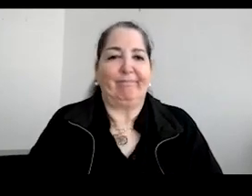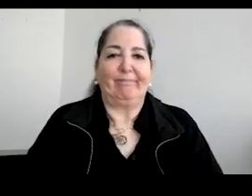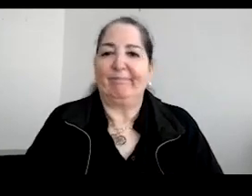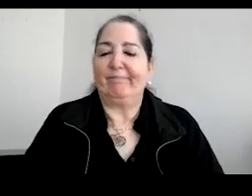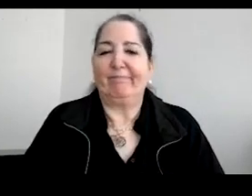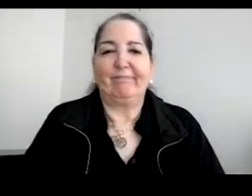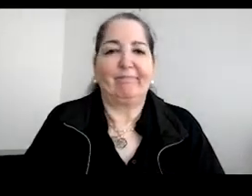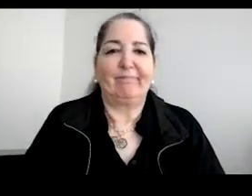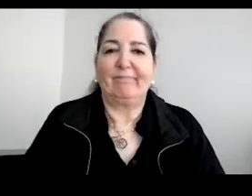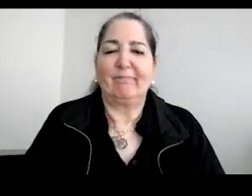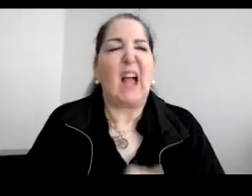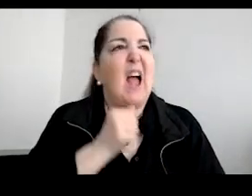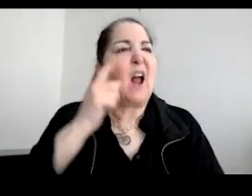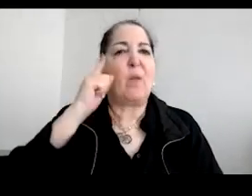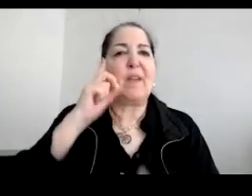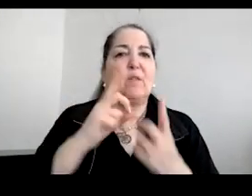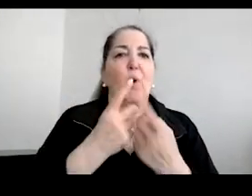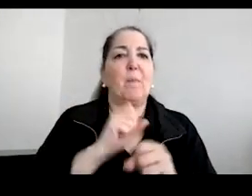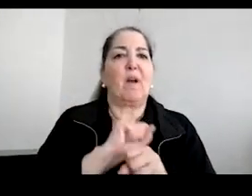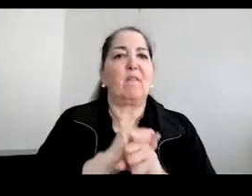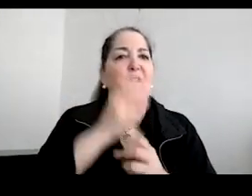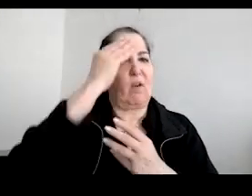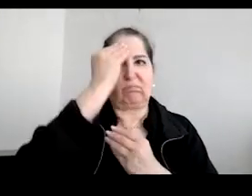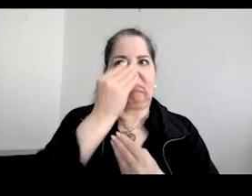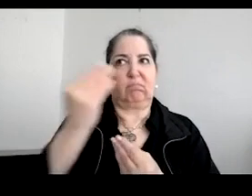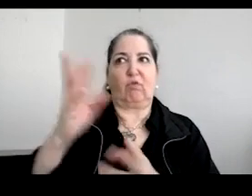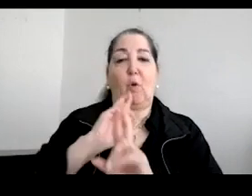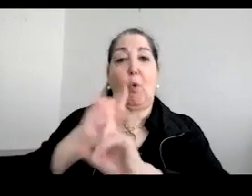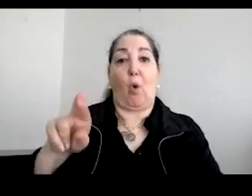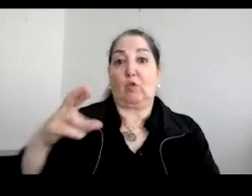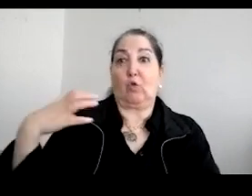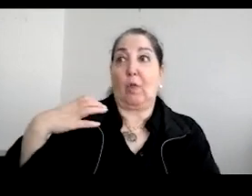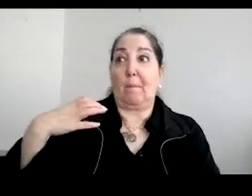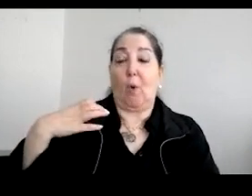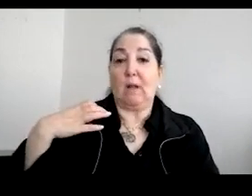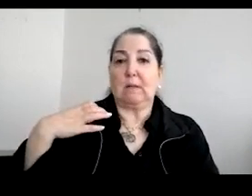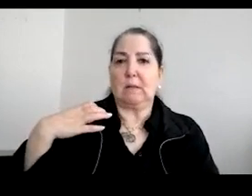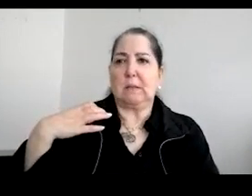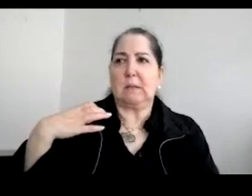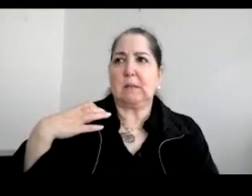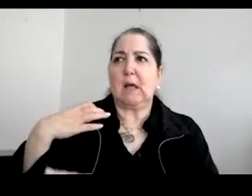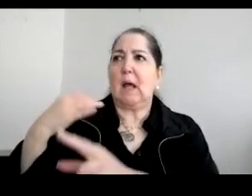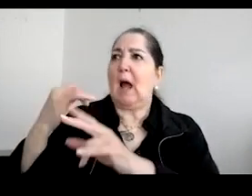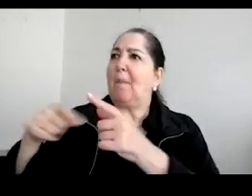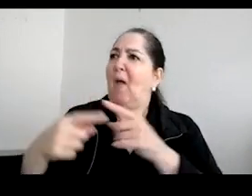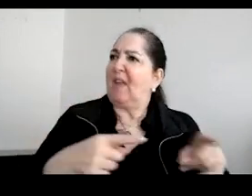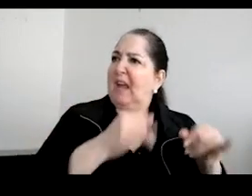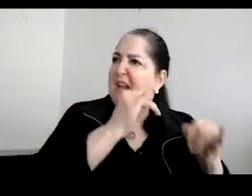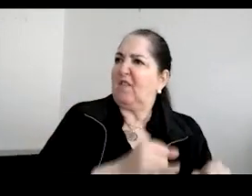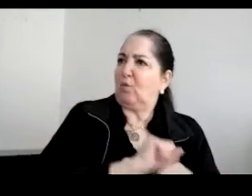case that the Department of Labor discloses back to employers at an individual level what sort of benefits have been